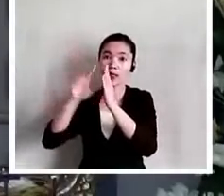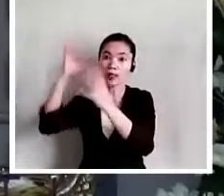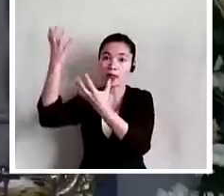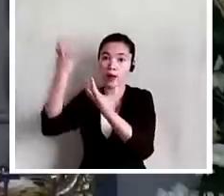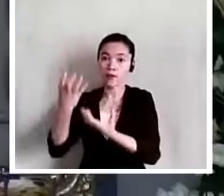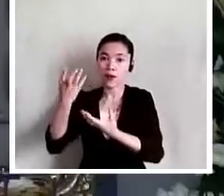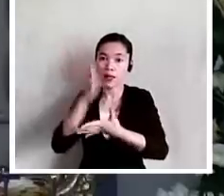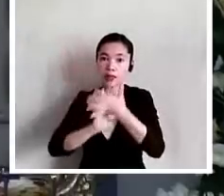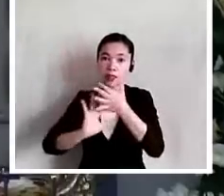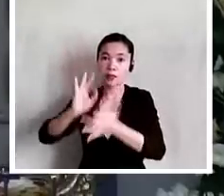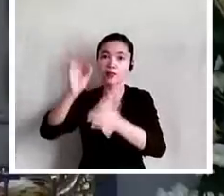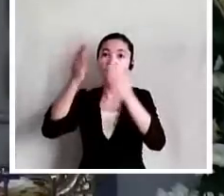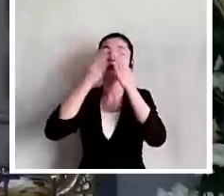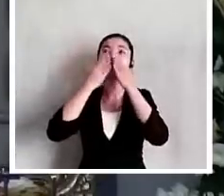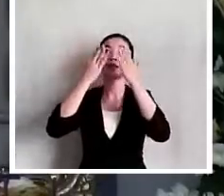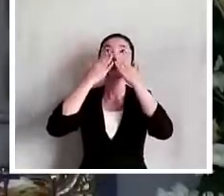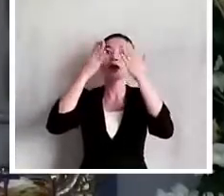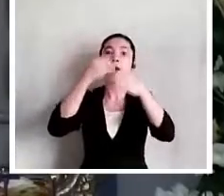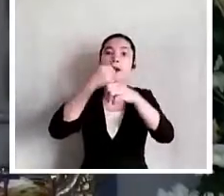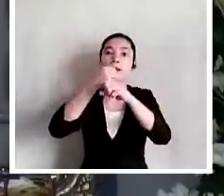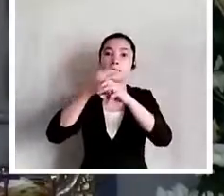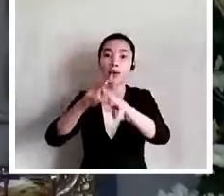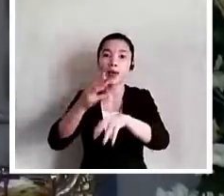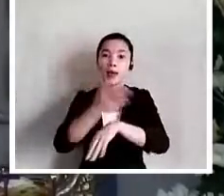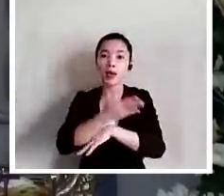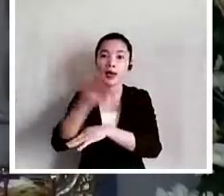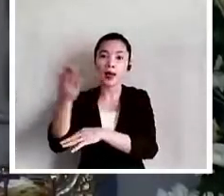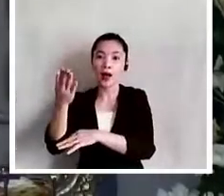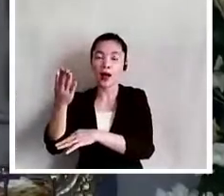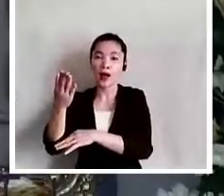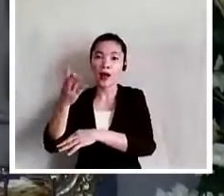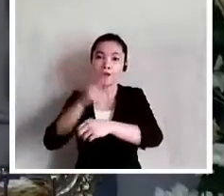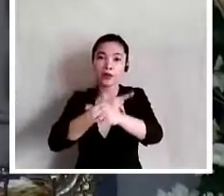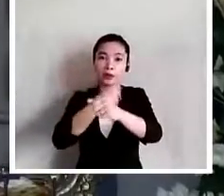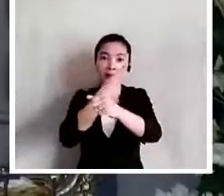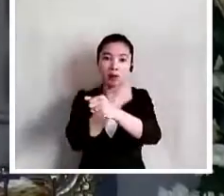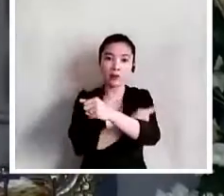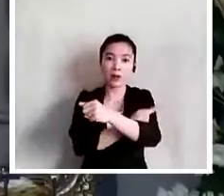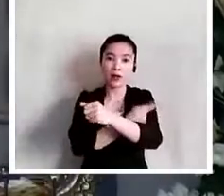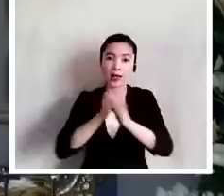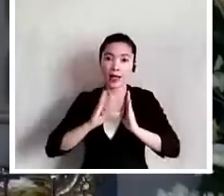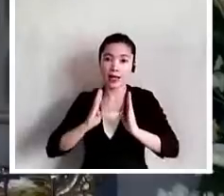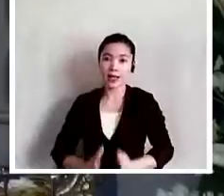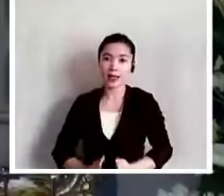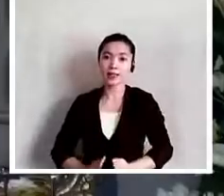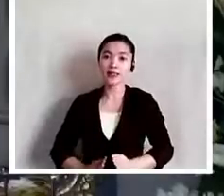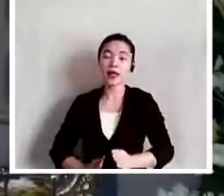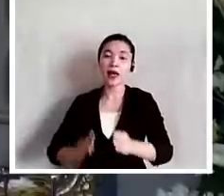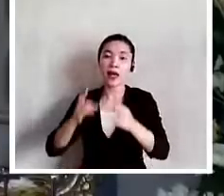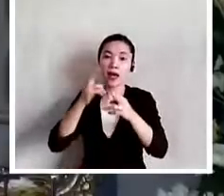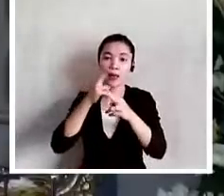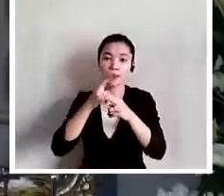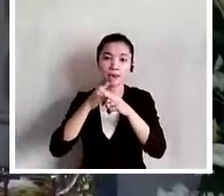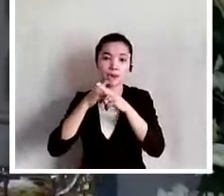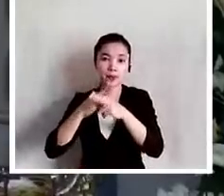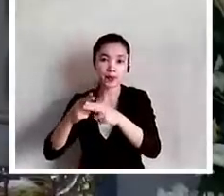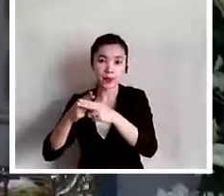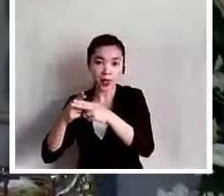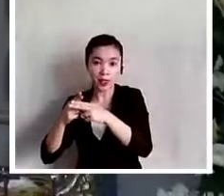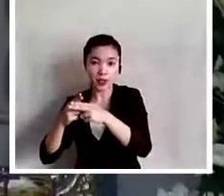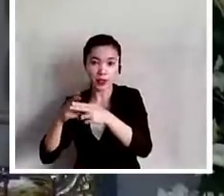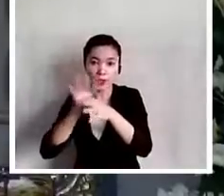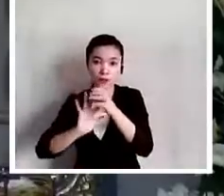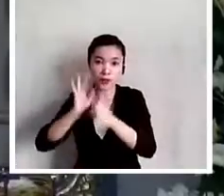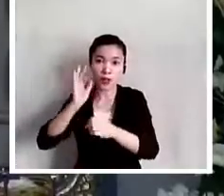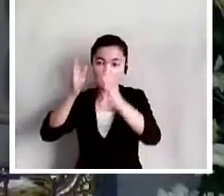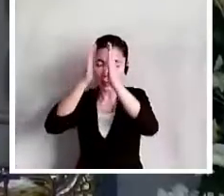thanksgiving, may experience by your power, health in body and protection in soul, as they invoke your most